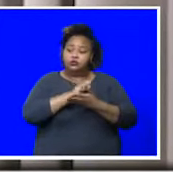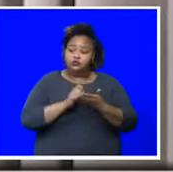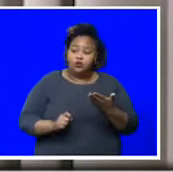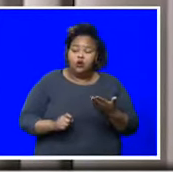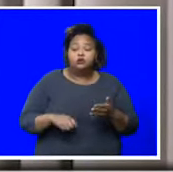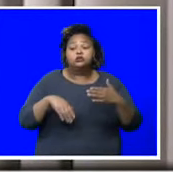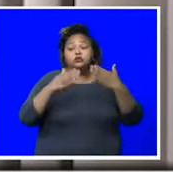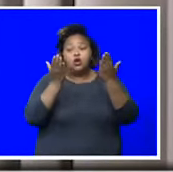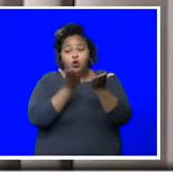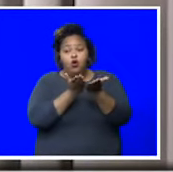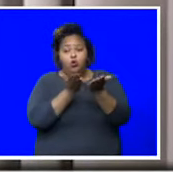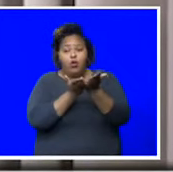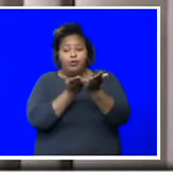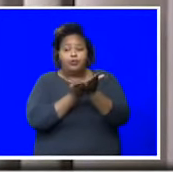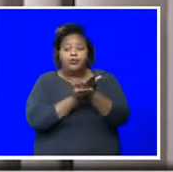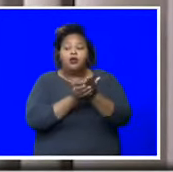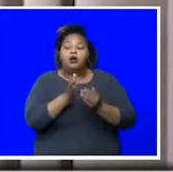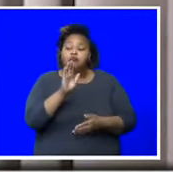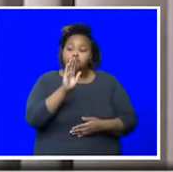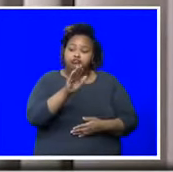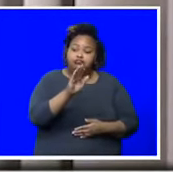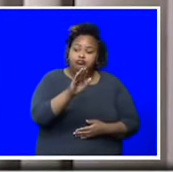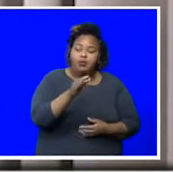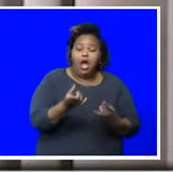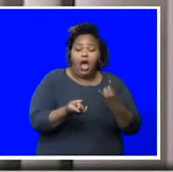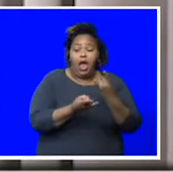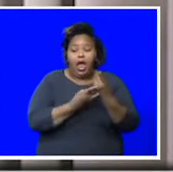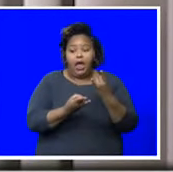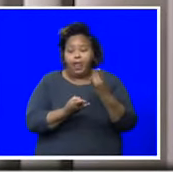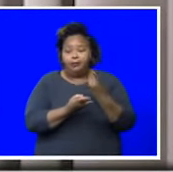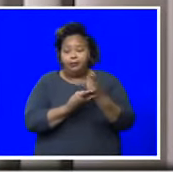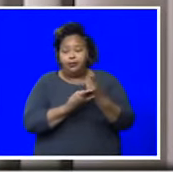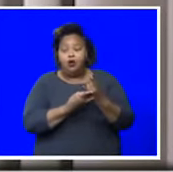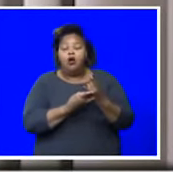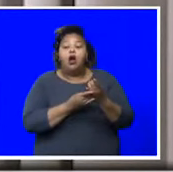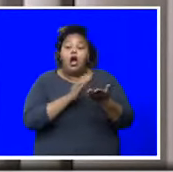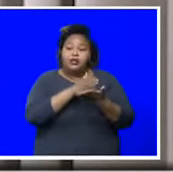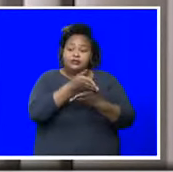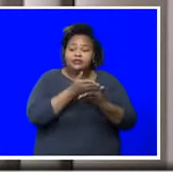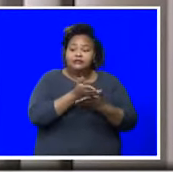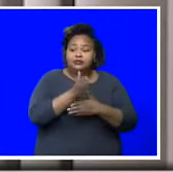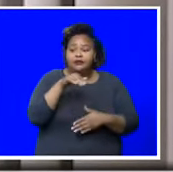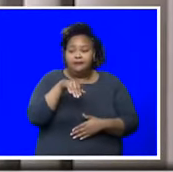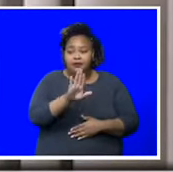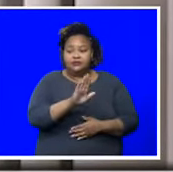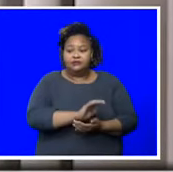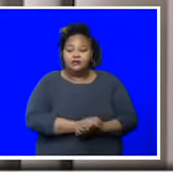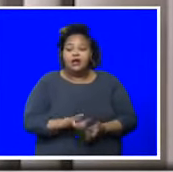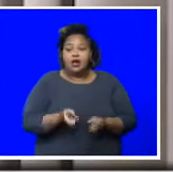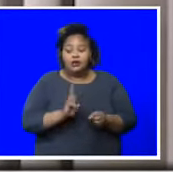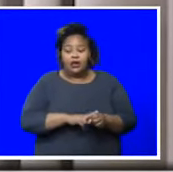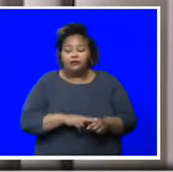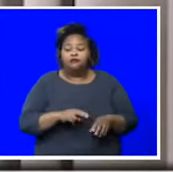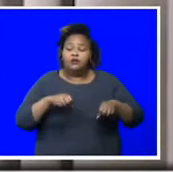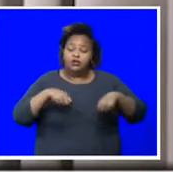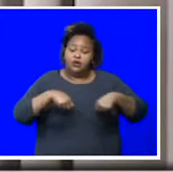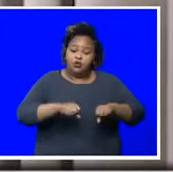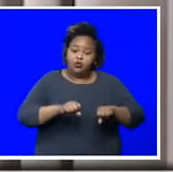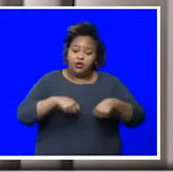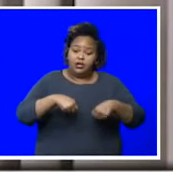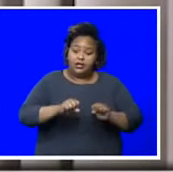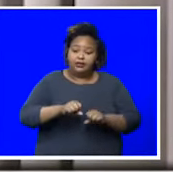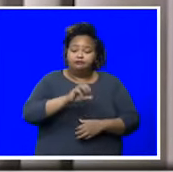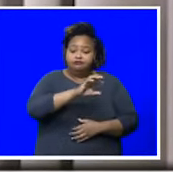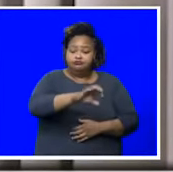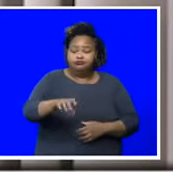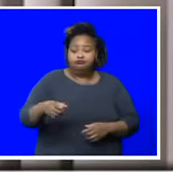schools and out of school youth to put everything aside to go to their Tingonla centers to access